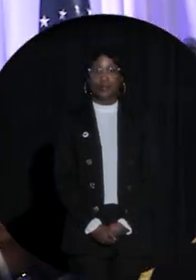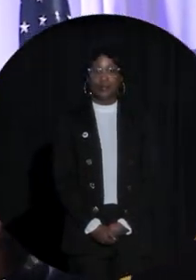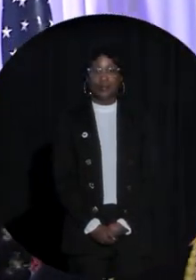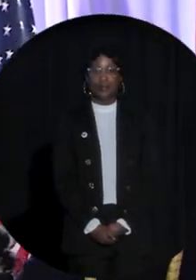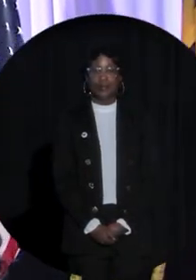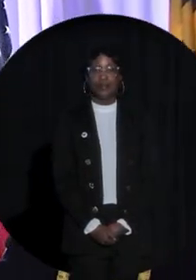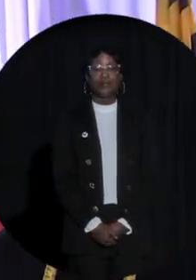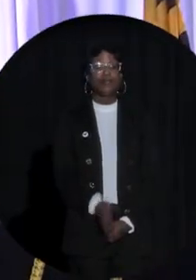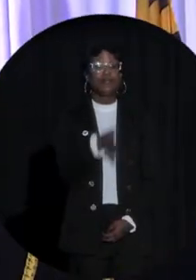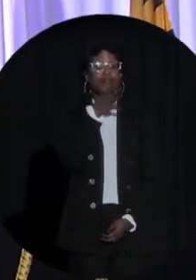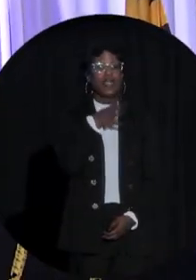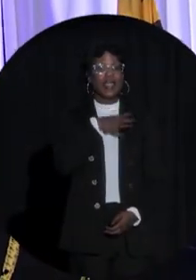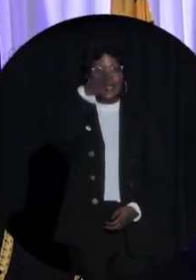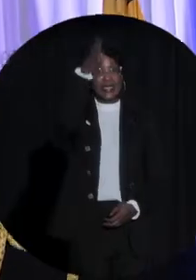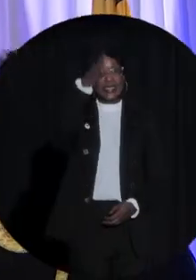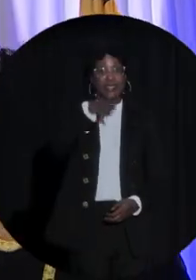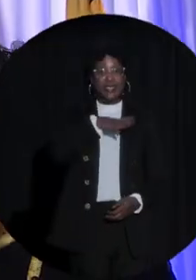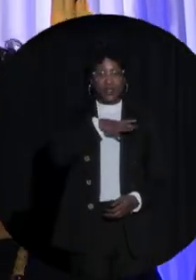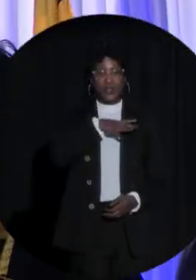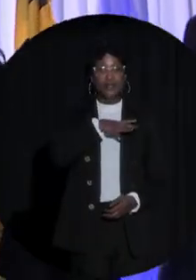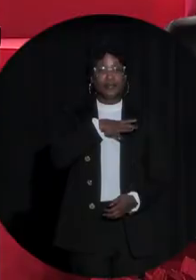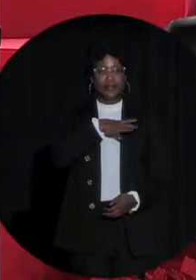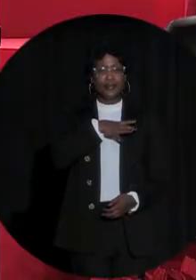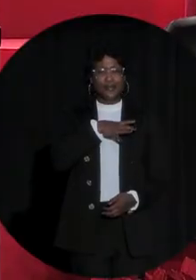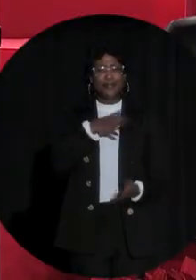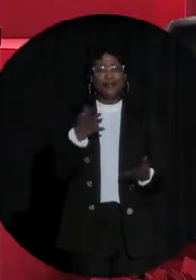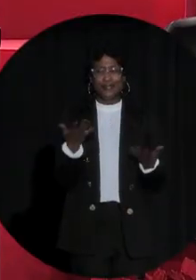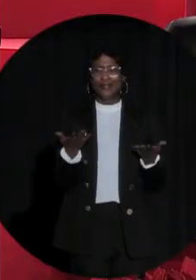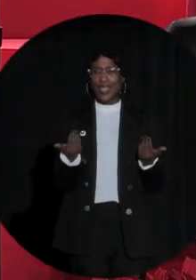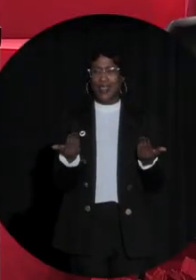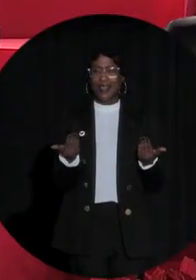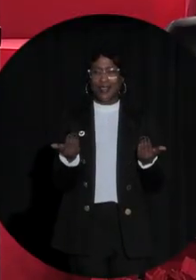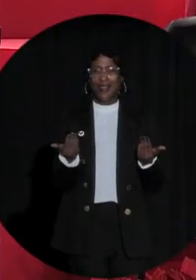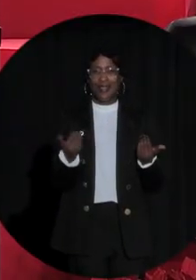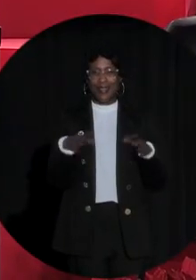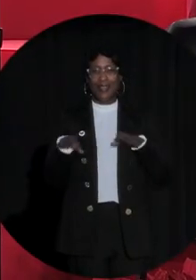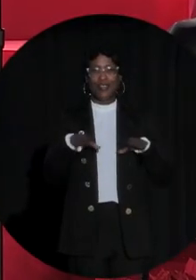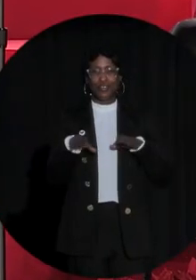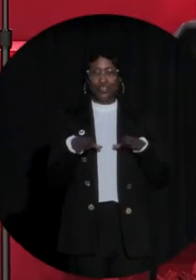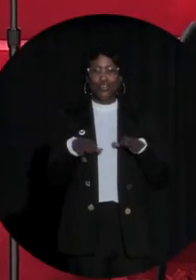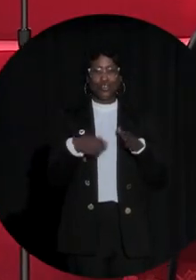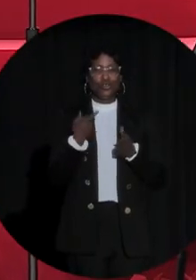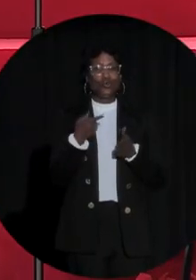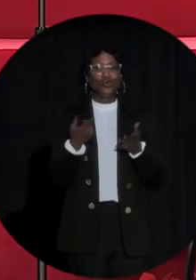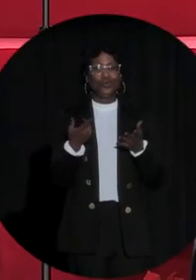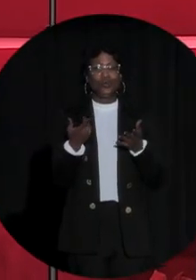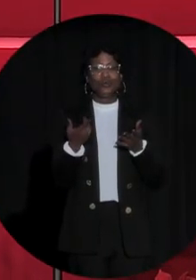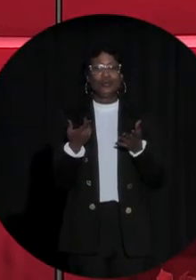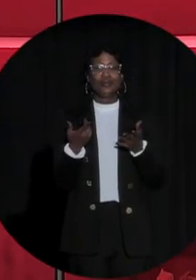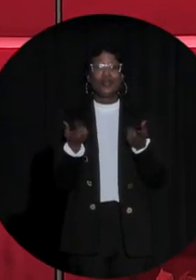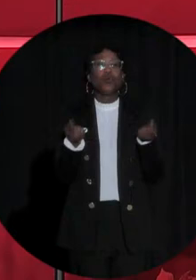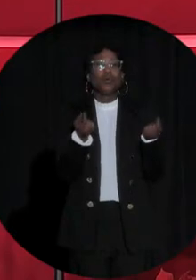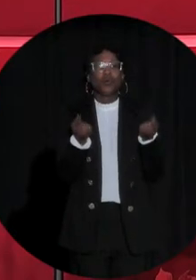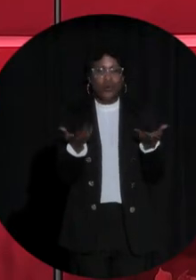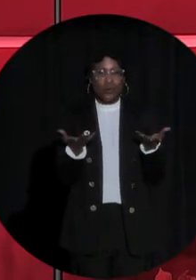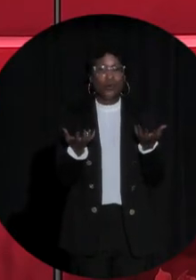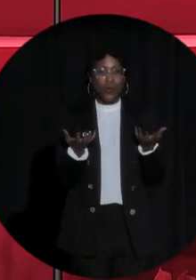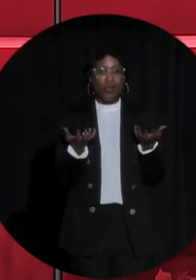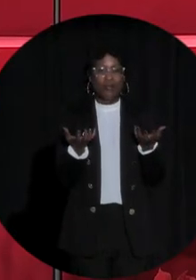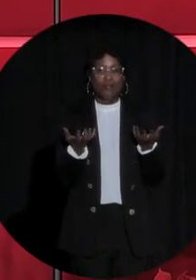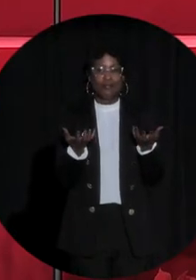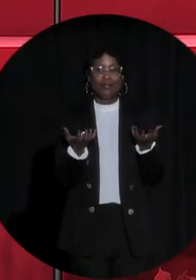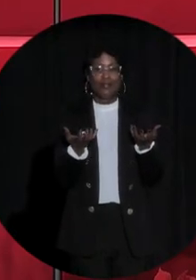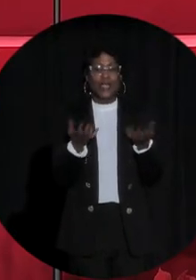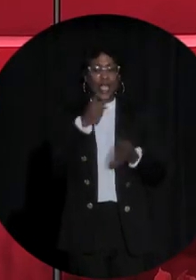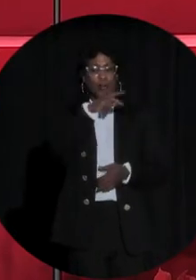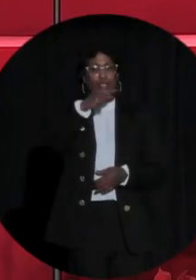Now, ladies and gentlemen, let's do what we've all been wanting to do for the last several moments. Let's give our Prince George's